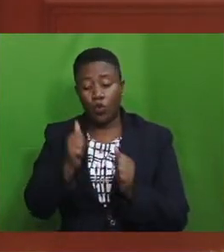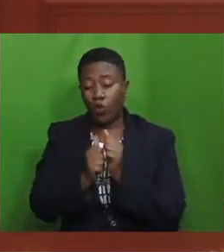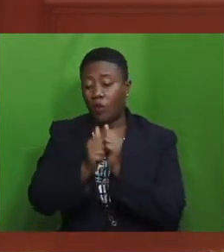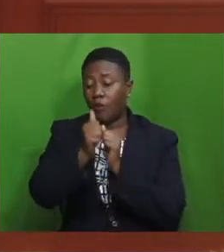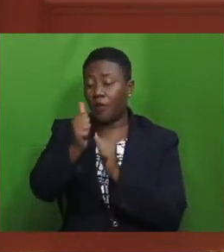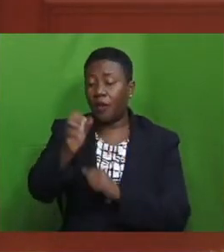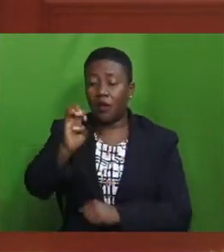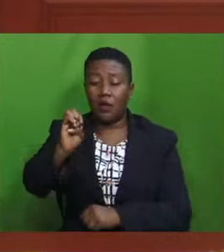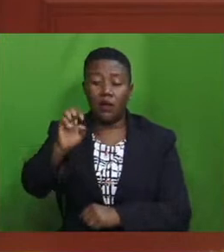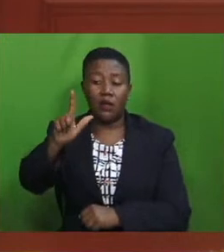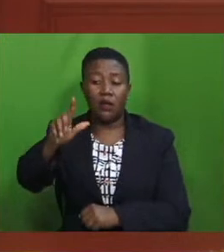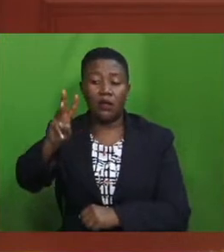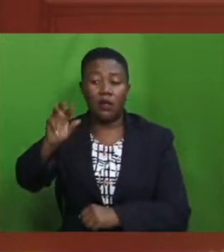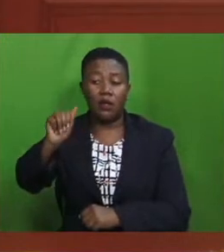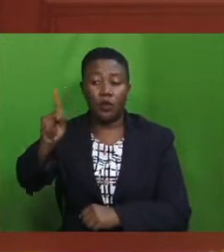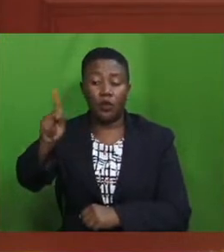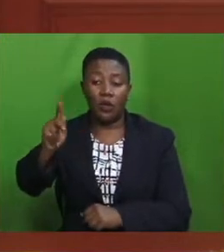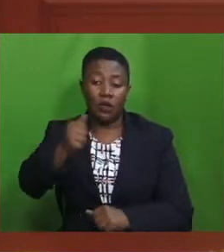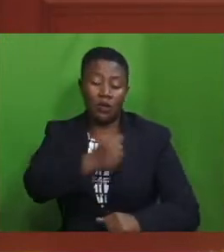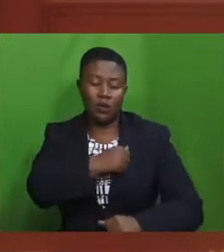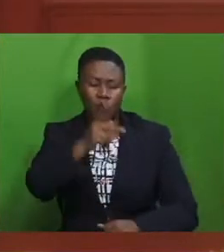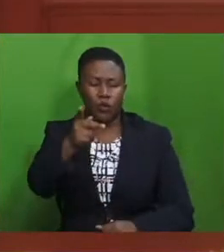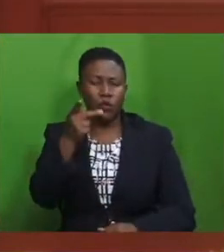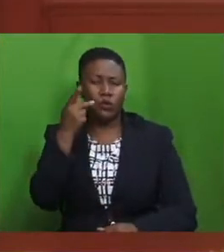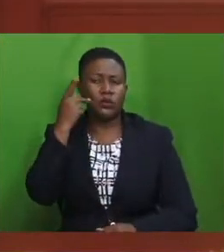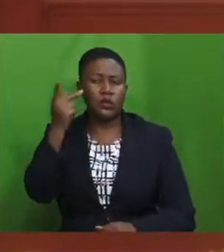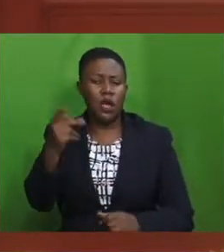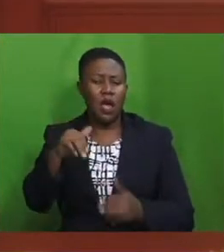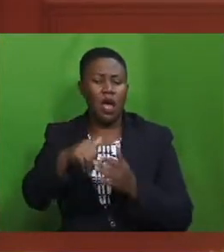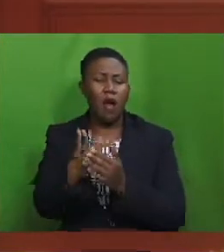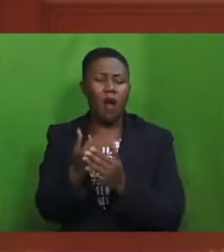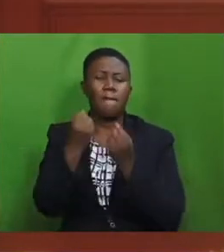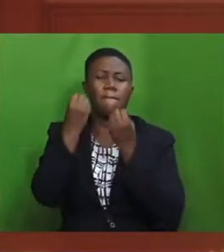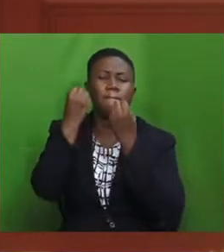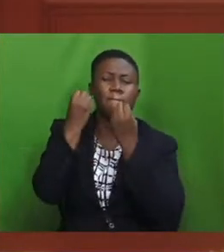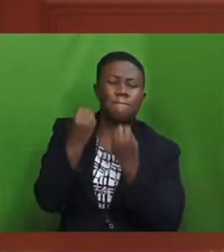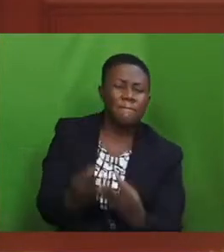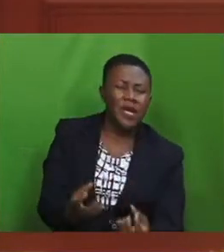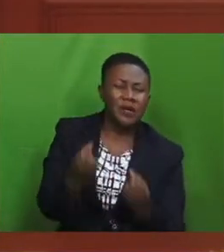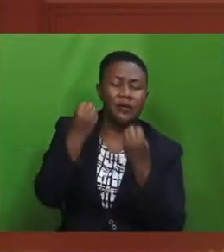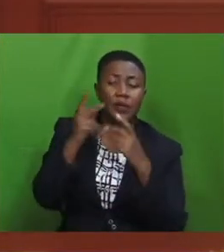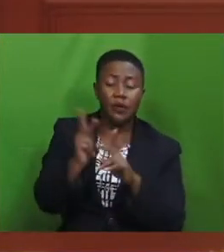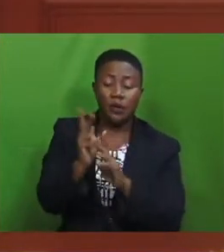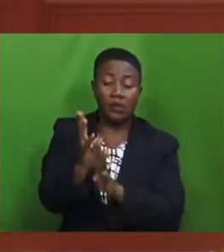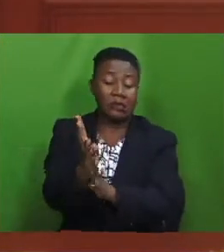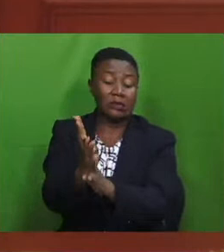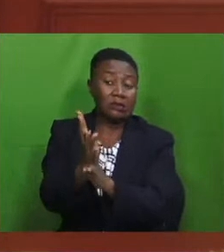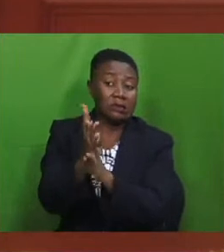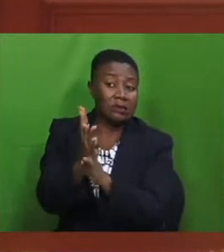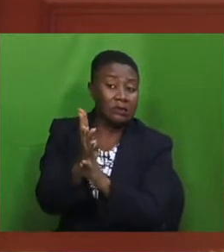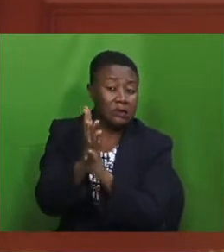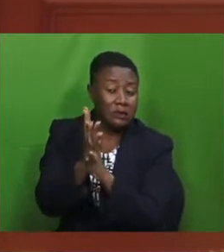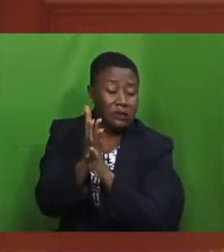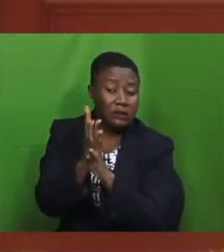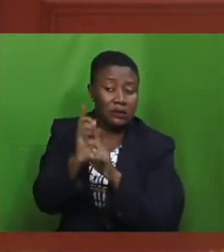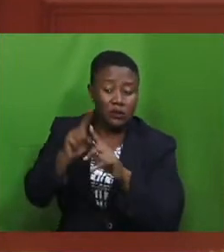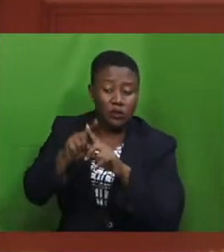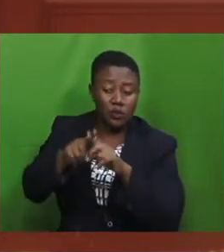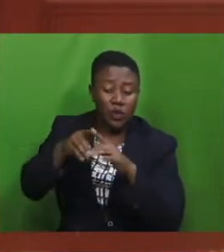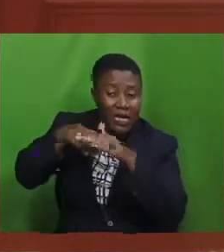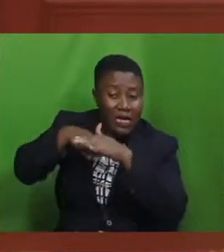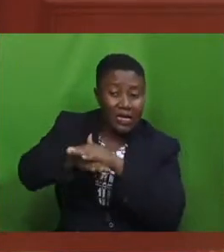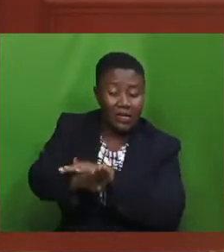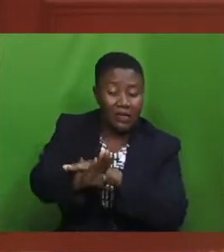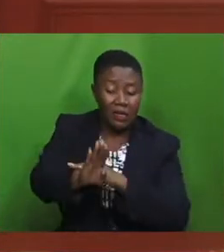weeks, if you saw the young men who queued to get recruited into the Ghana Armed Forces, it will wake